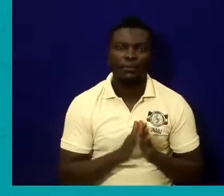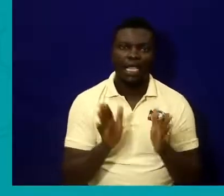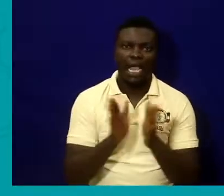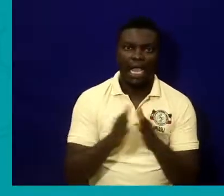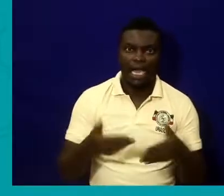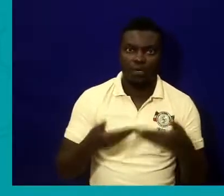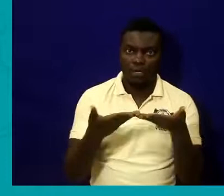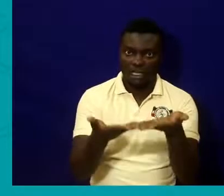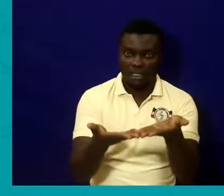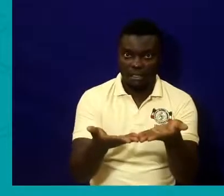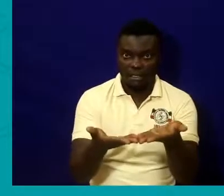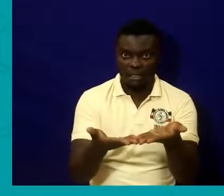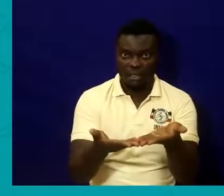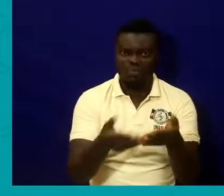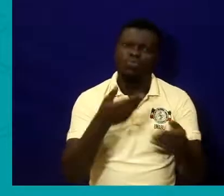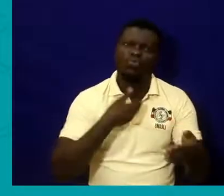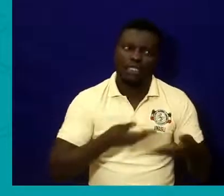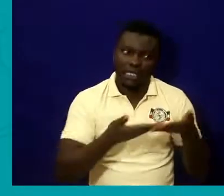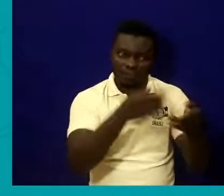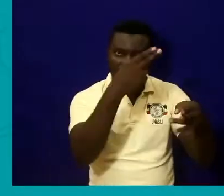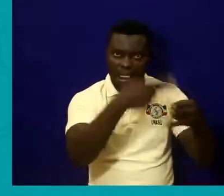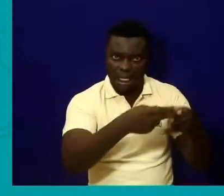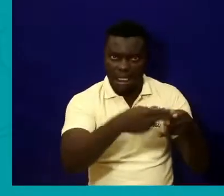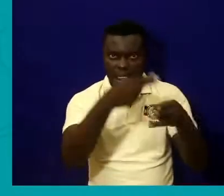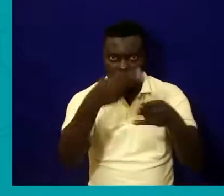and we have given them names.